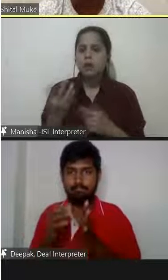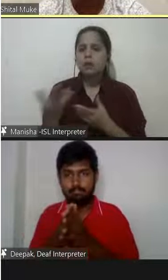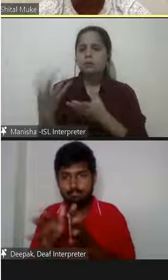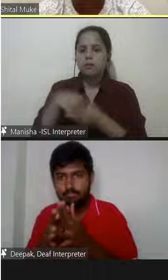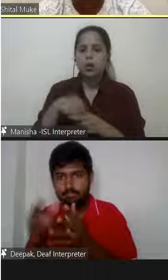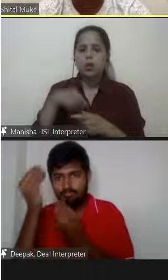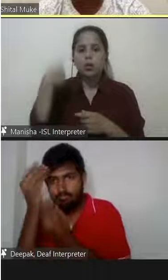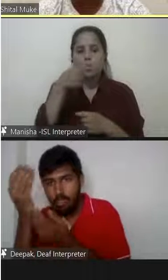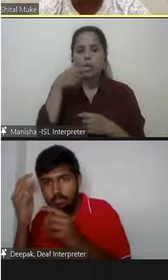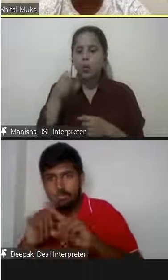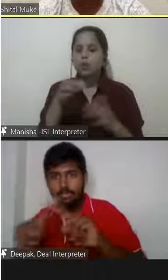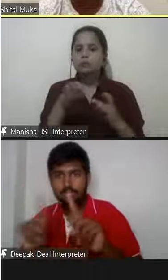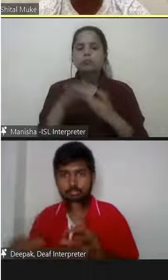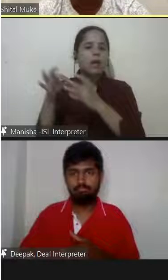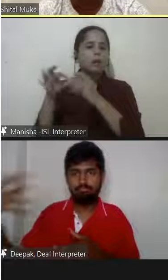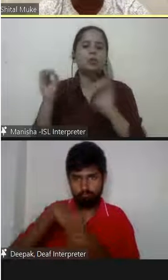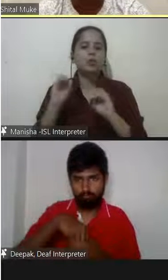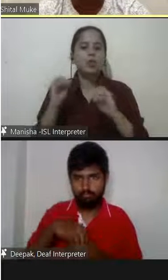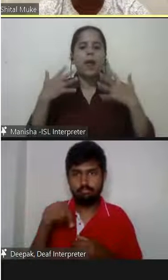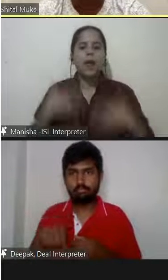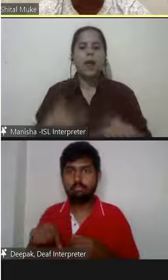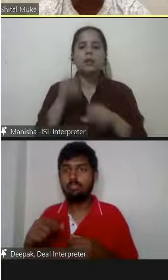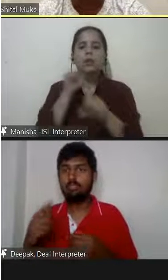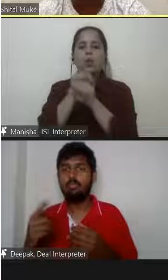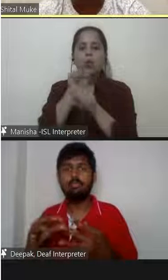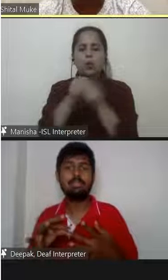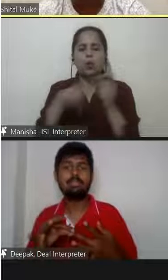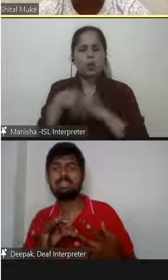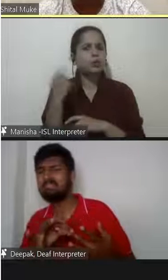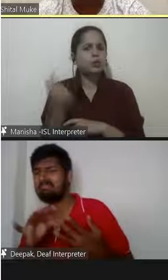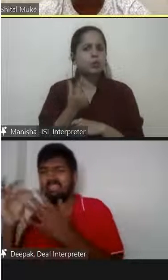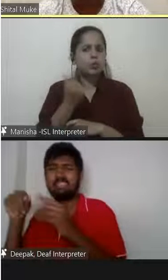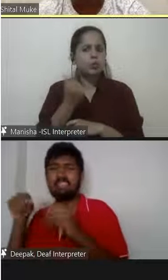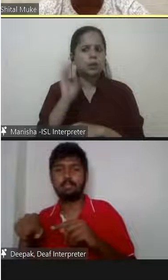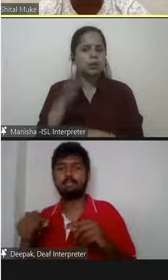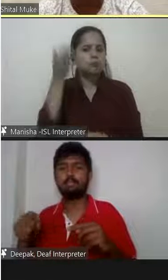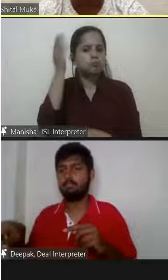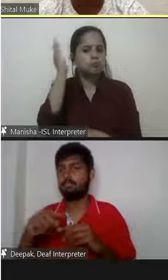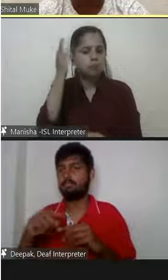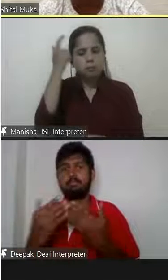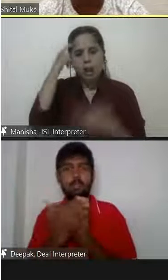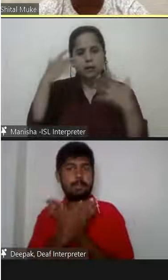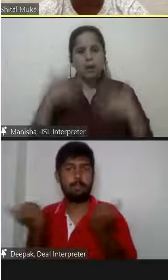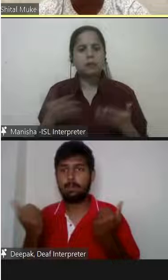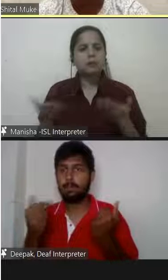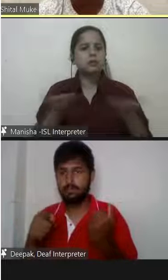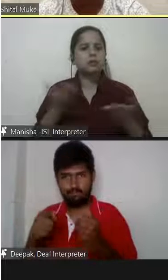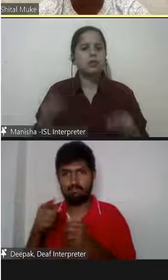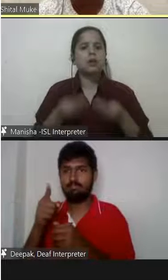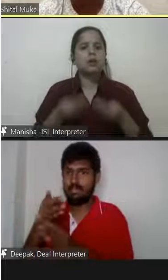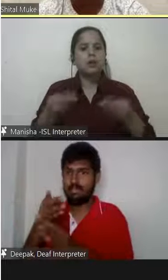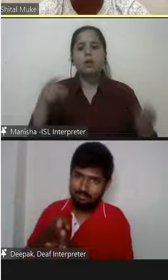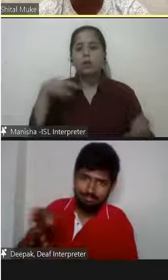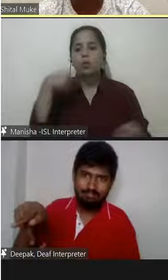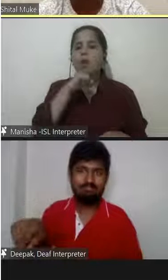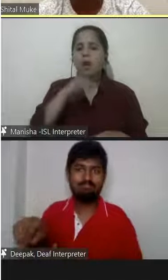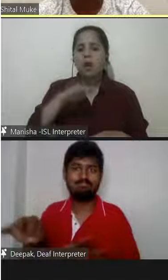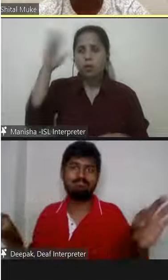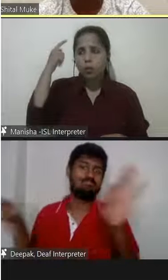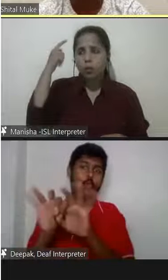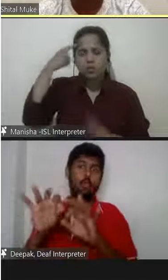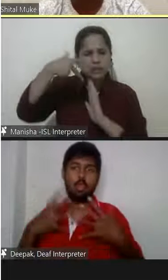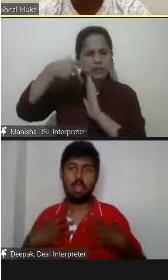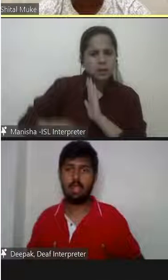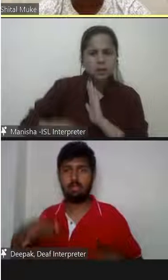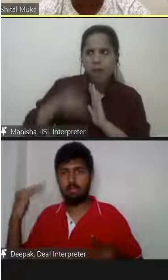health workers was very useful in delivering the mental health services to the adults with the depression and anxiety